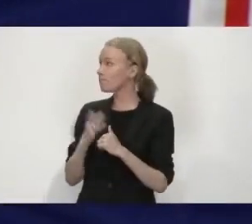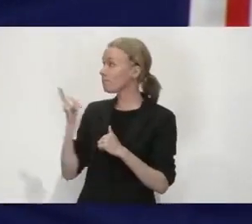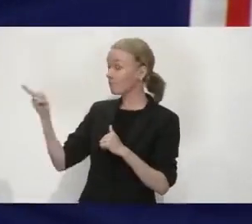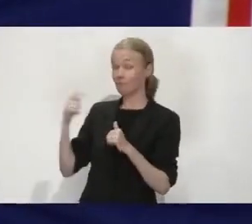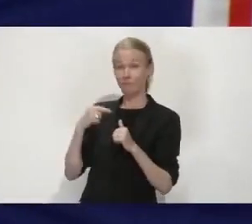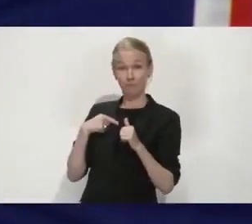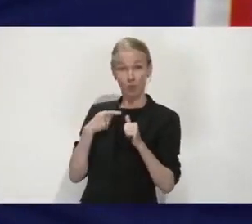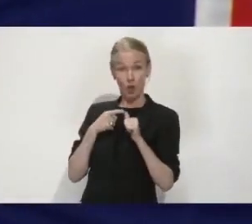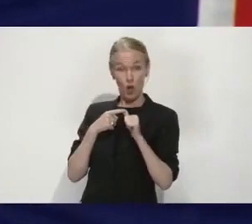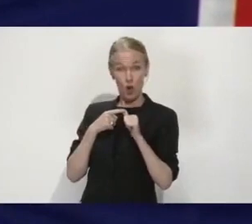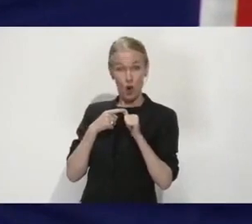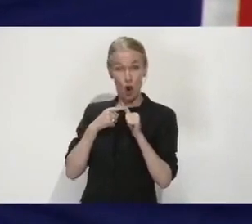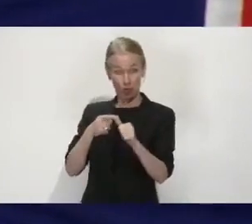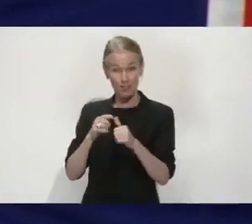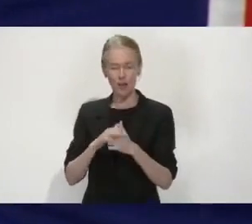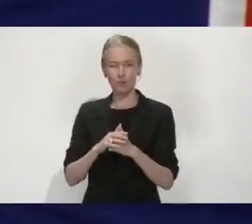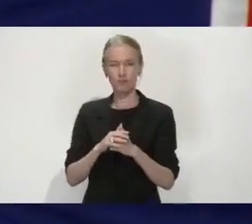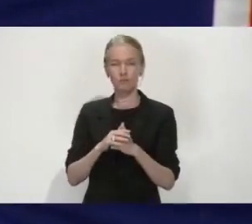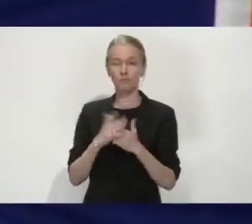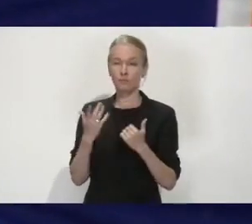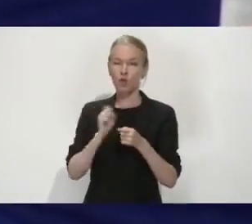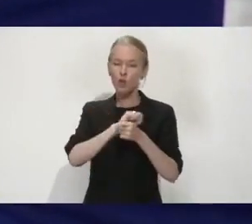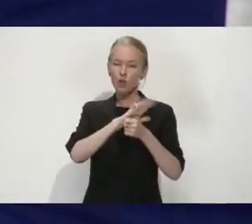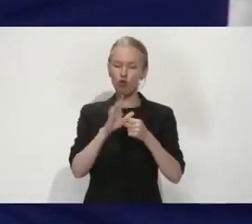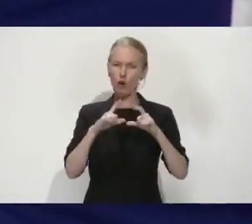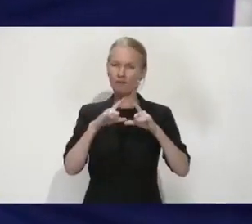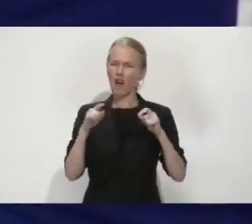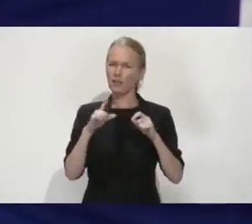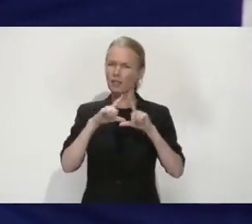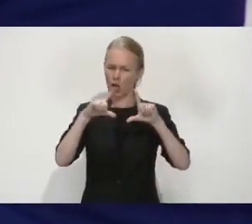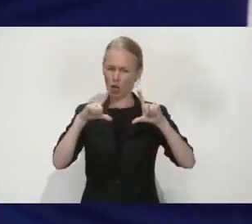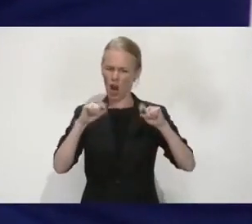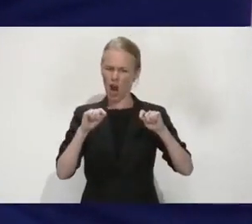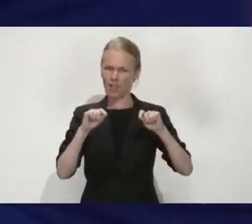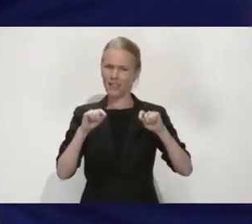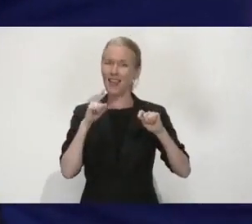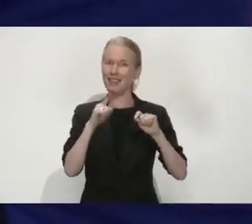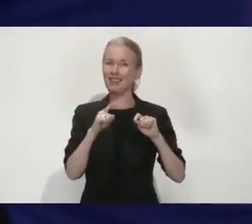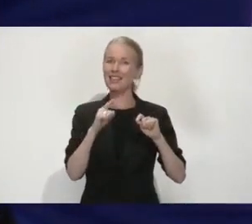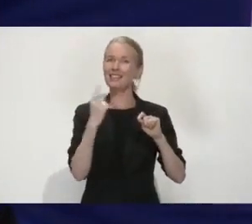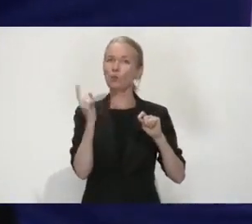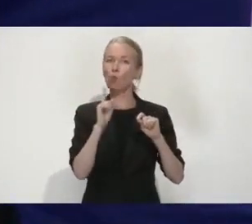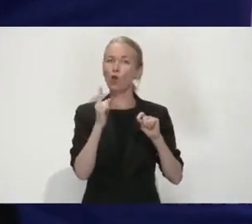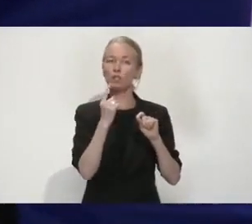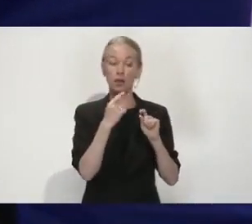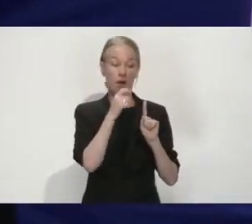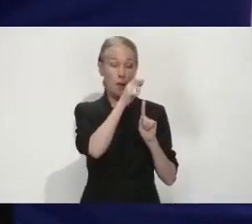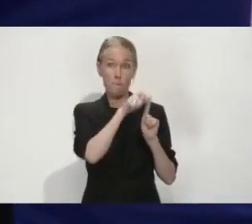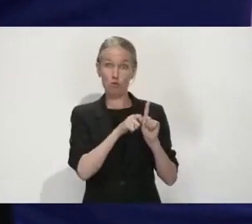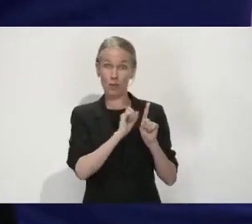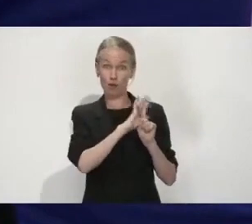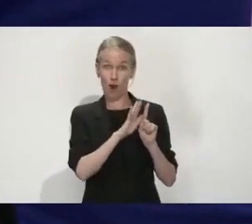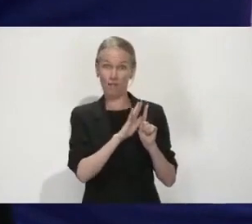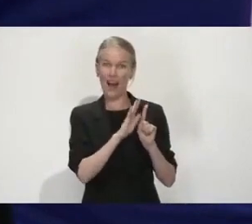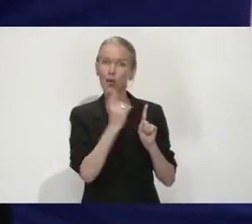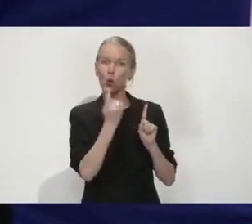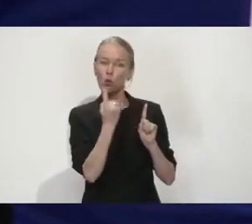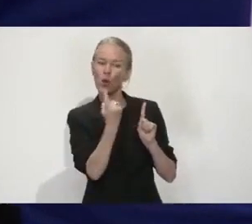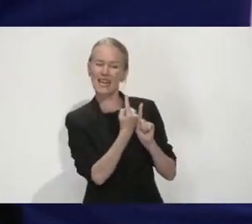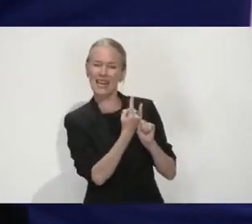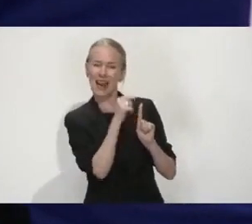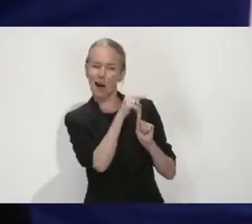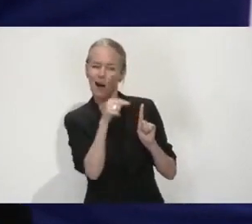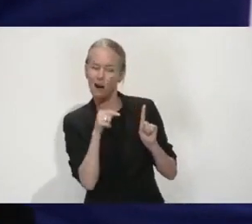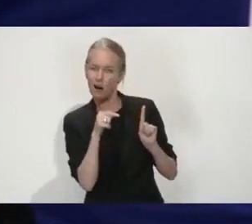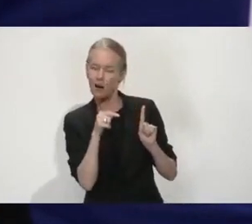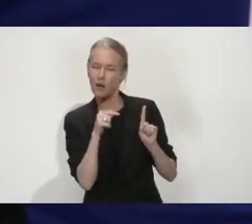COVID card works by person-to-person contact. What we'd be interested in is how could we